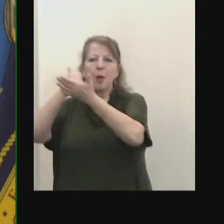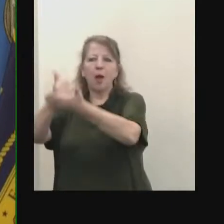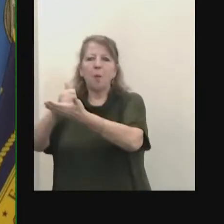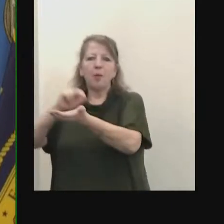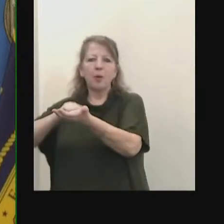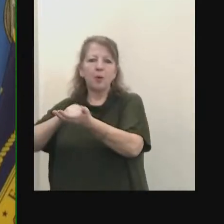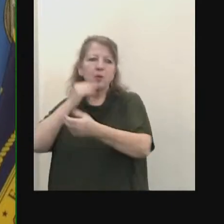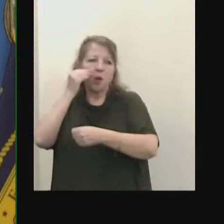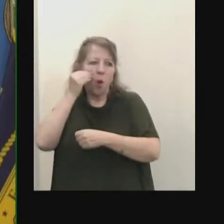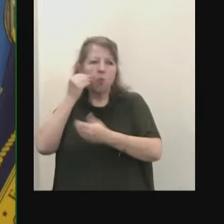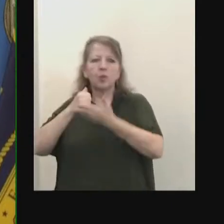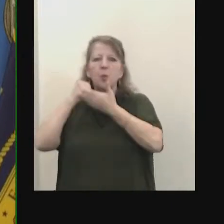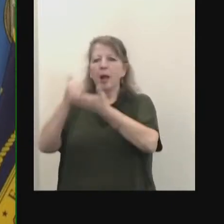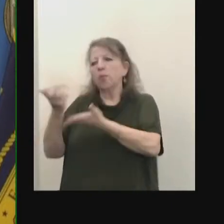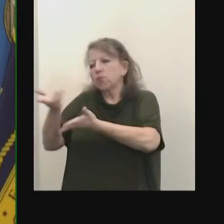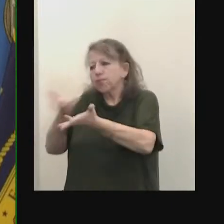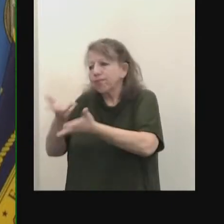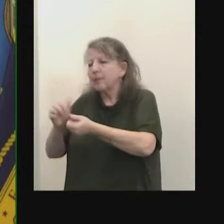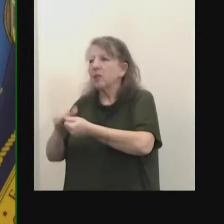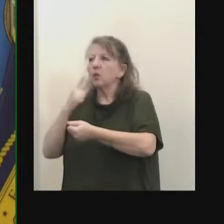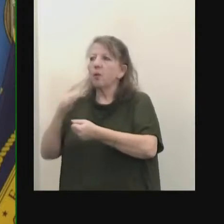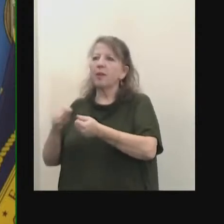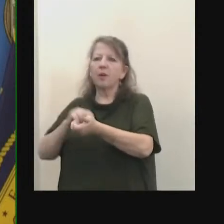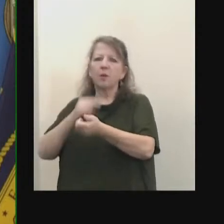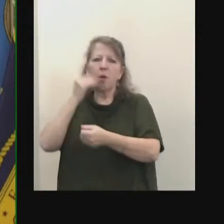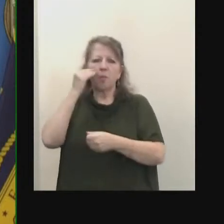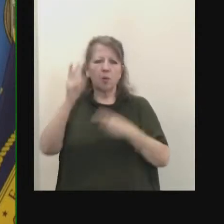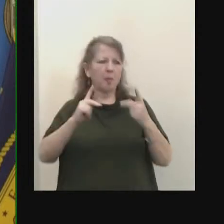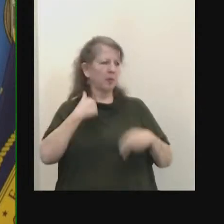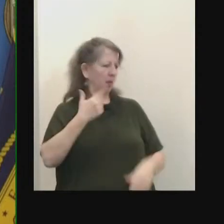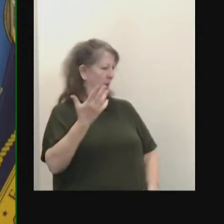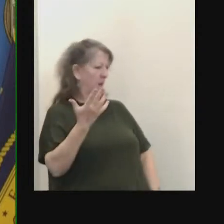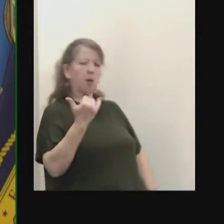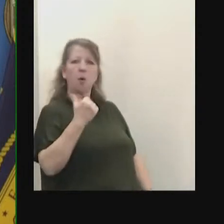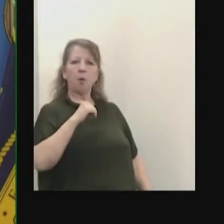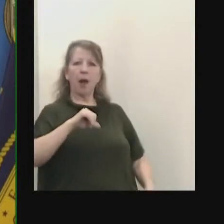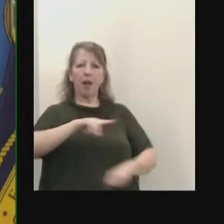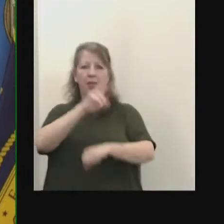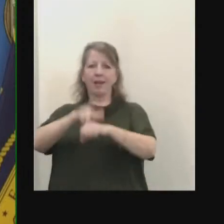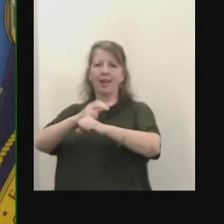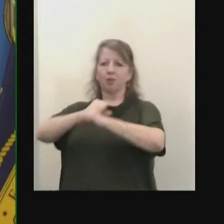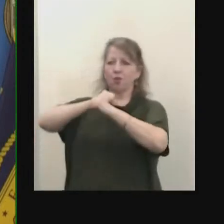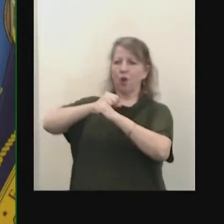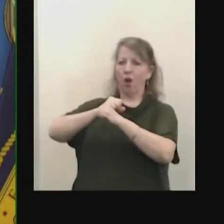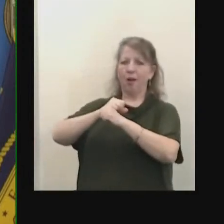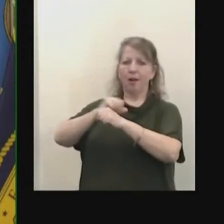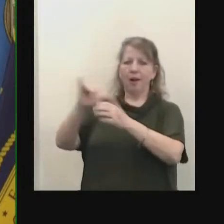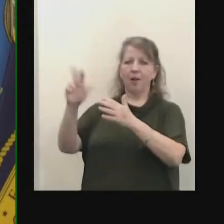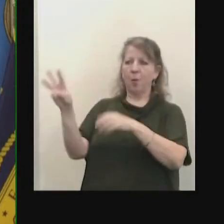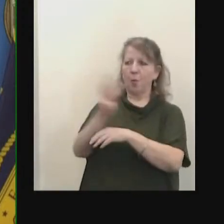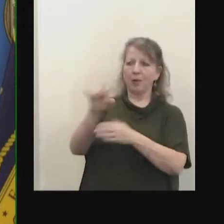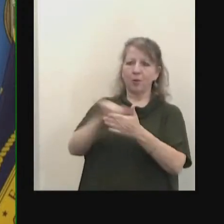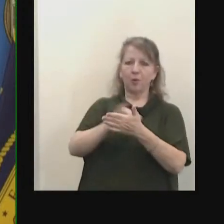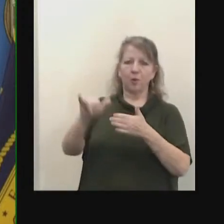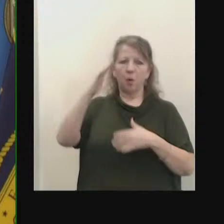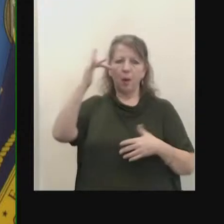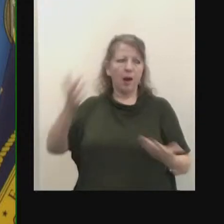beds in the nursing homes. People are saying, why aren't we calling up the National Guard in Western New York? The problem is we would just be